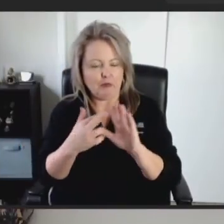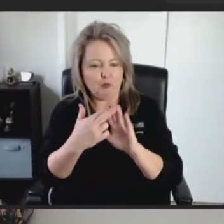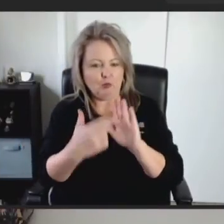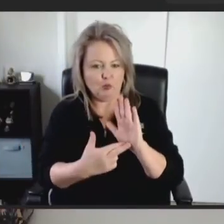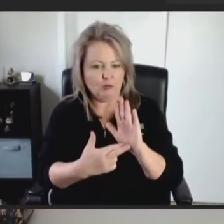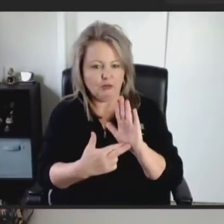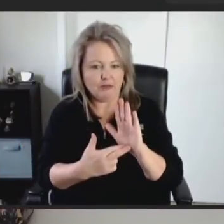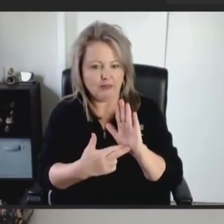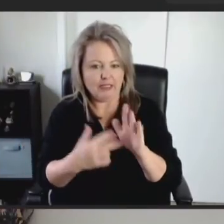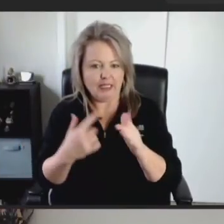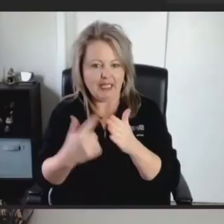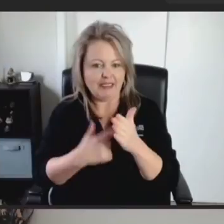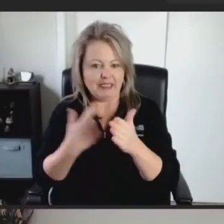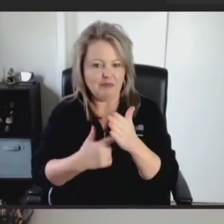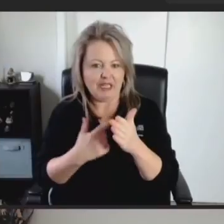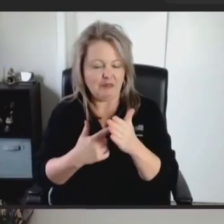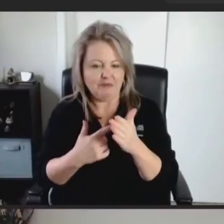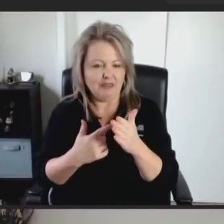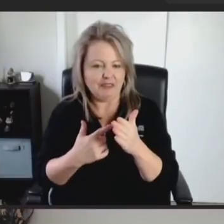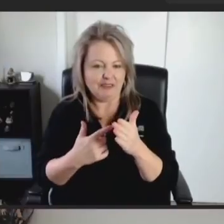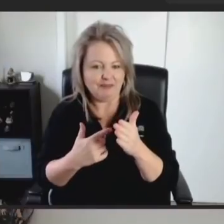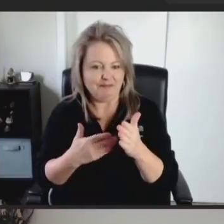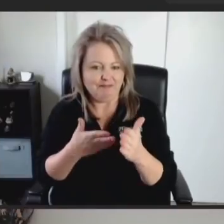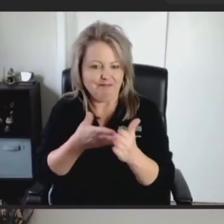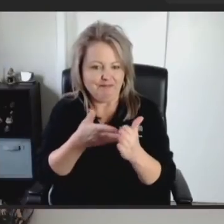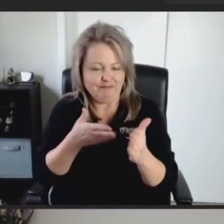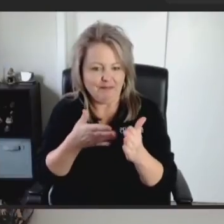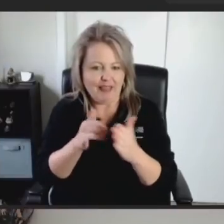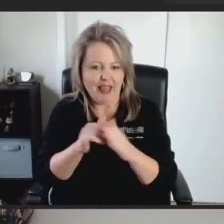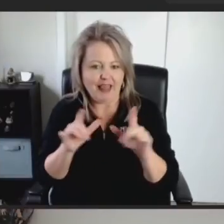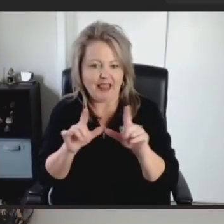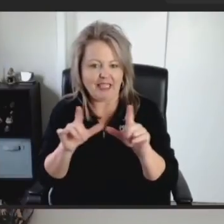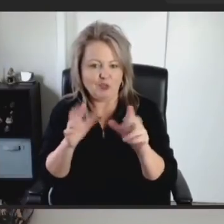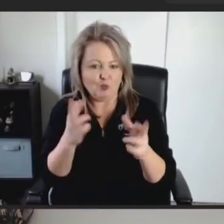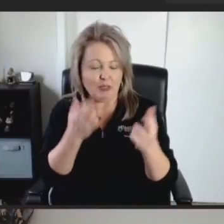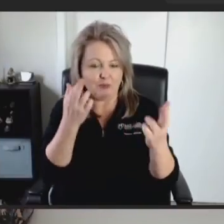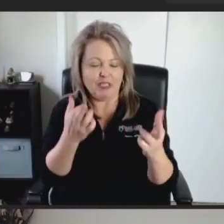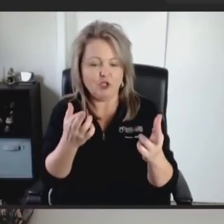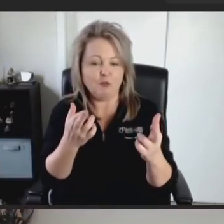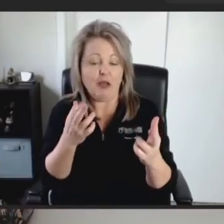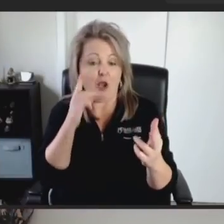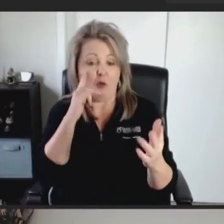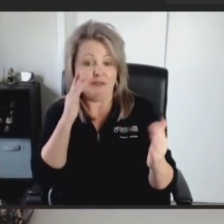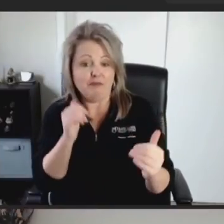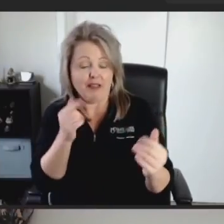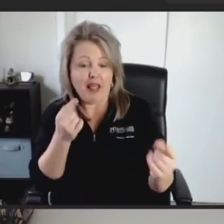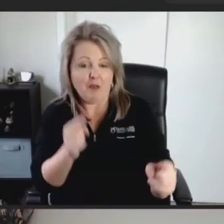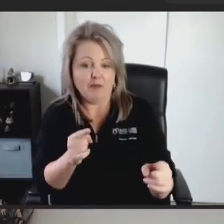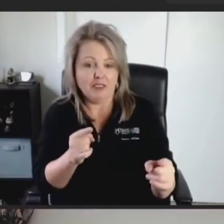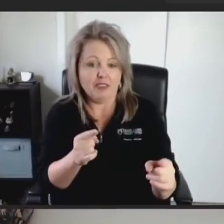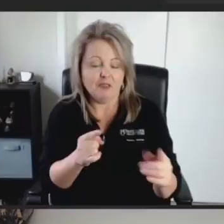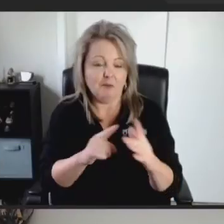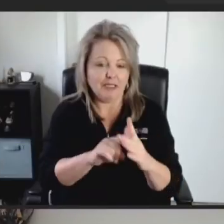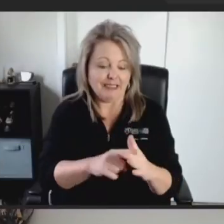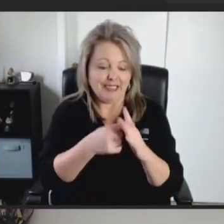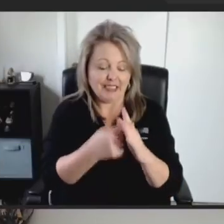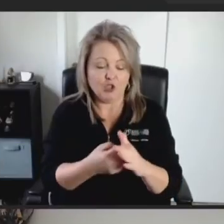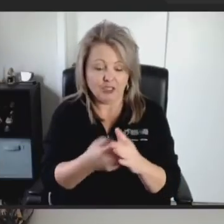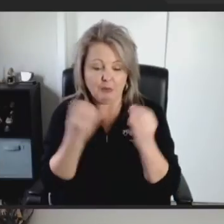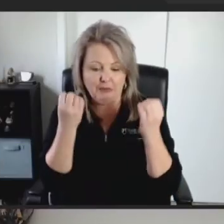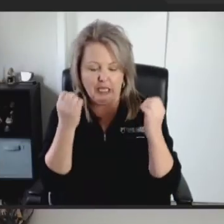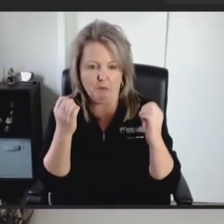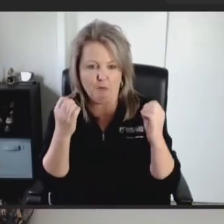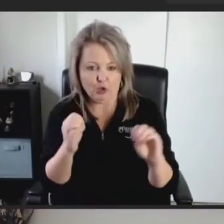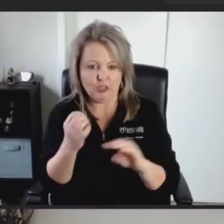expect them to go too far outside of the licensure recommendations in this case, especially initially because it'll be an emergency